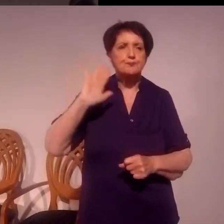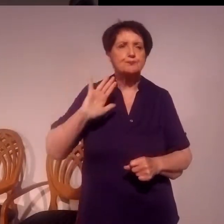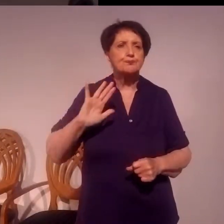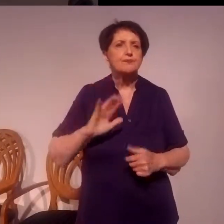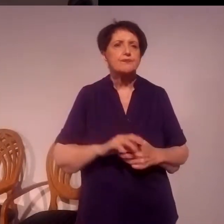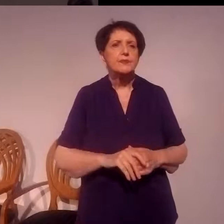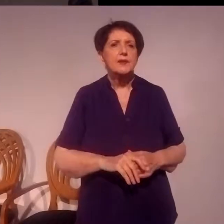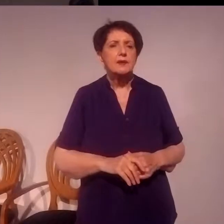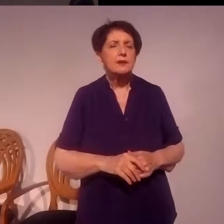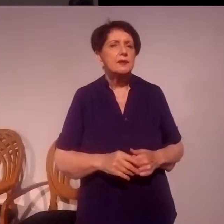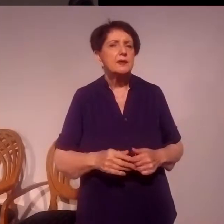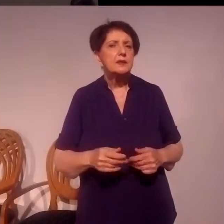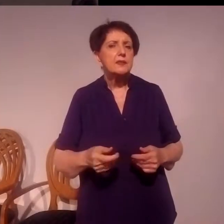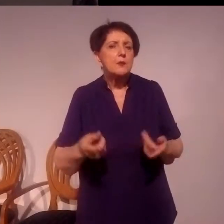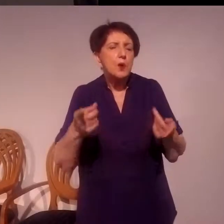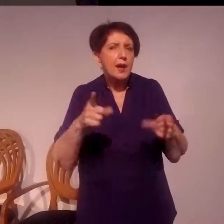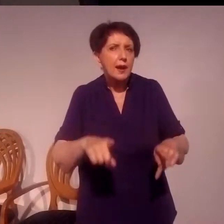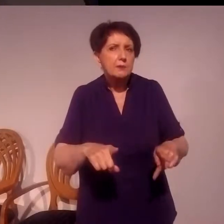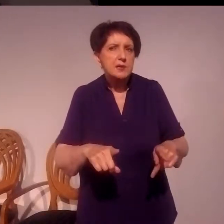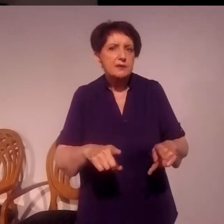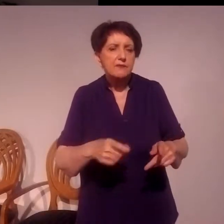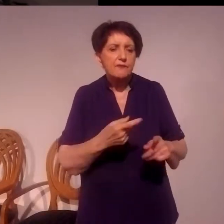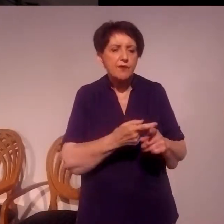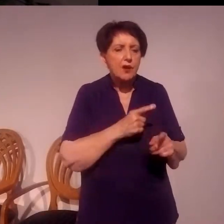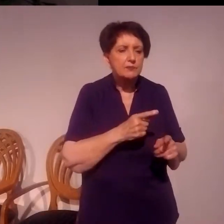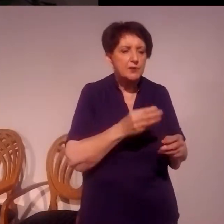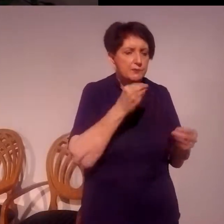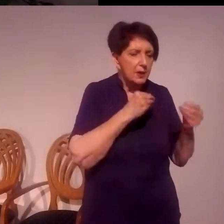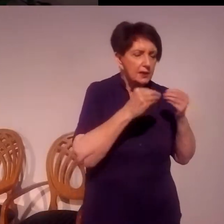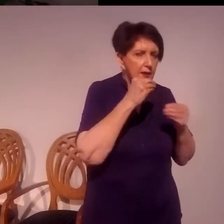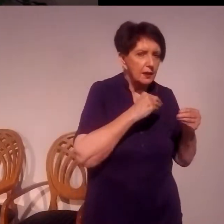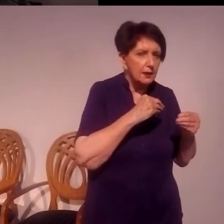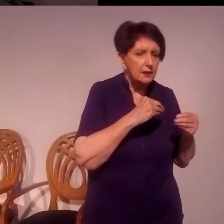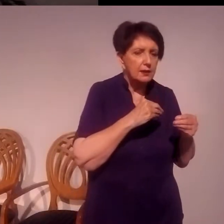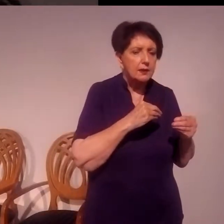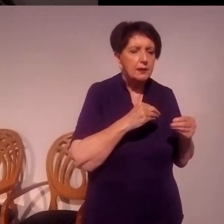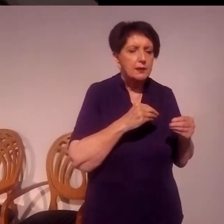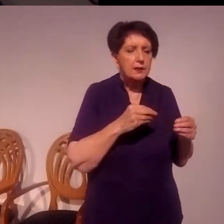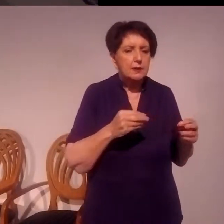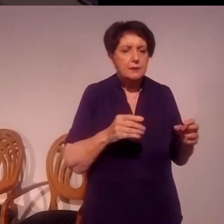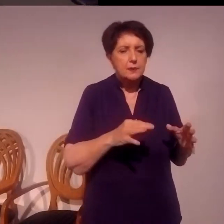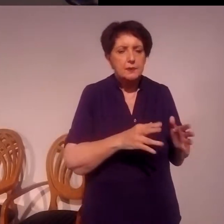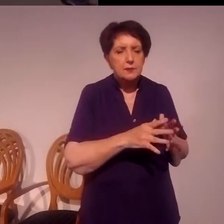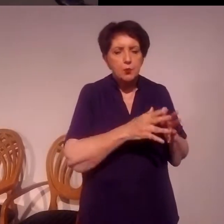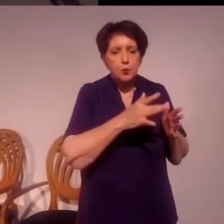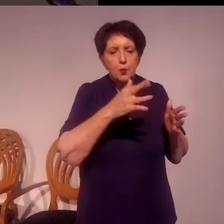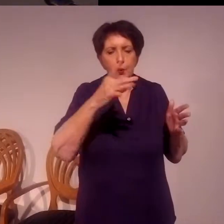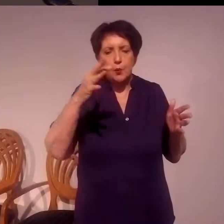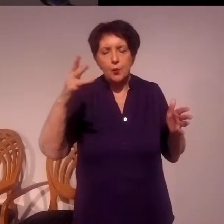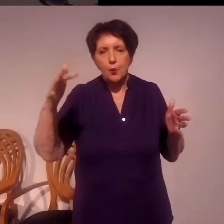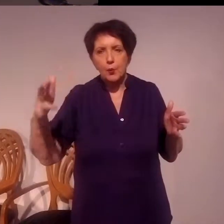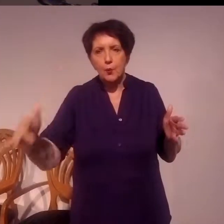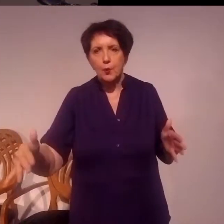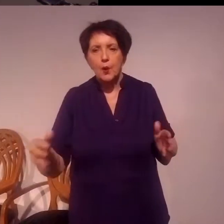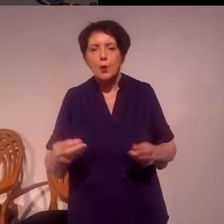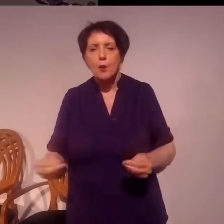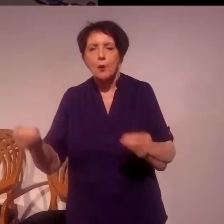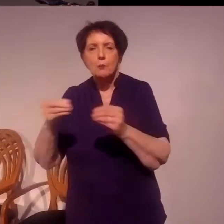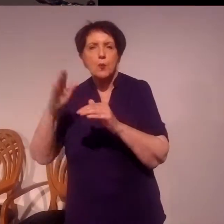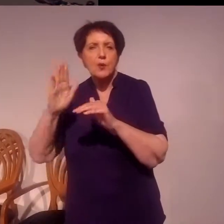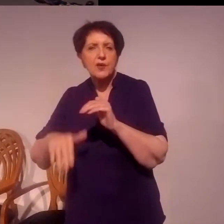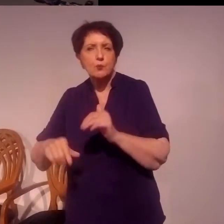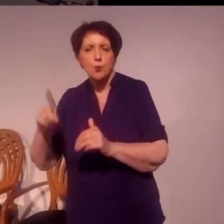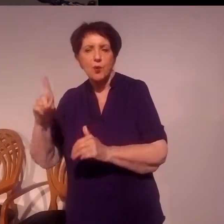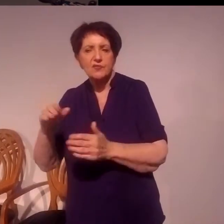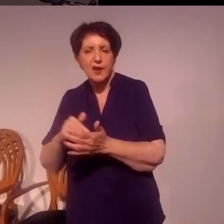And it culminated from potluck to culminated at the arrest of more than 1,000 people